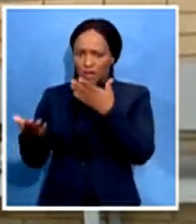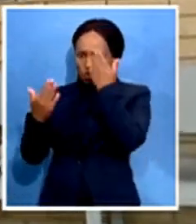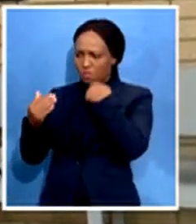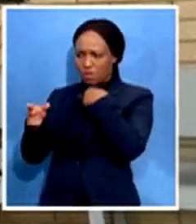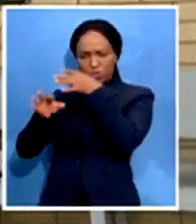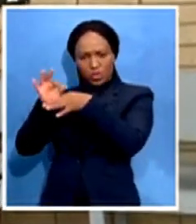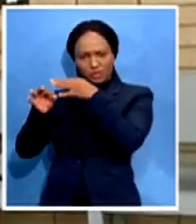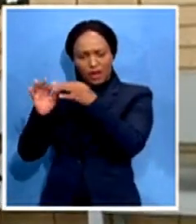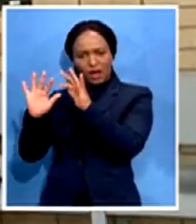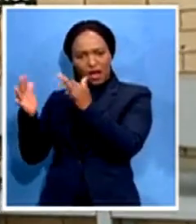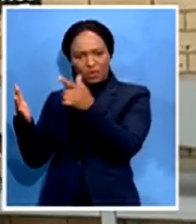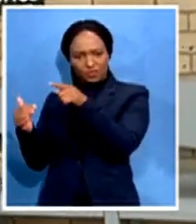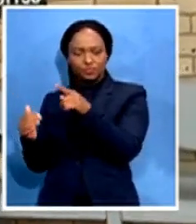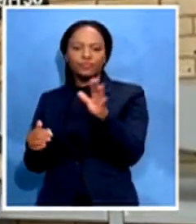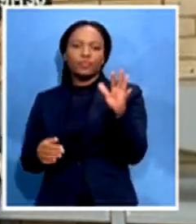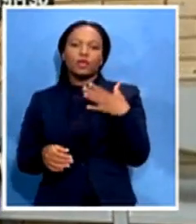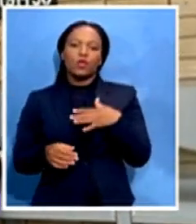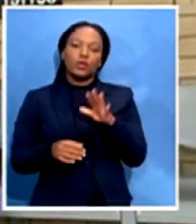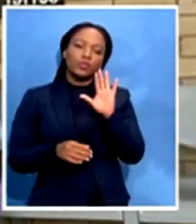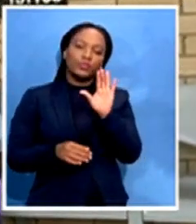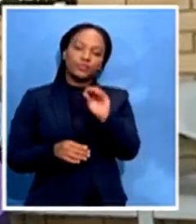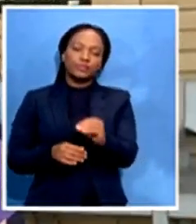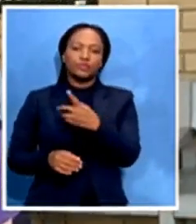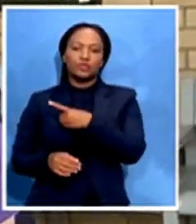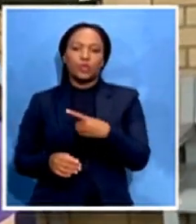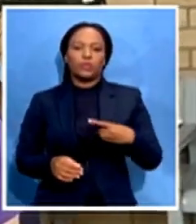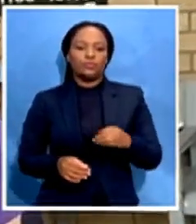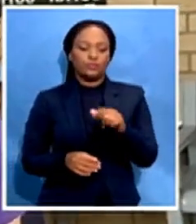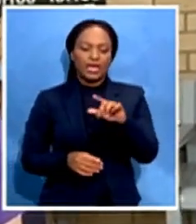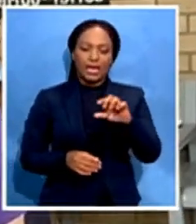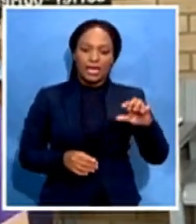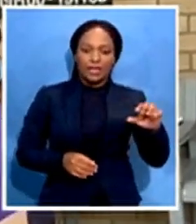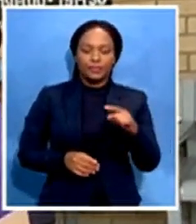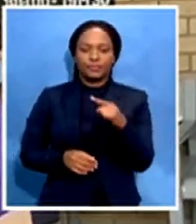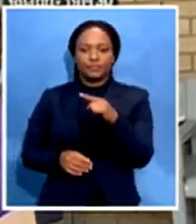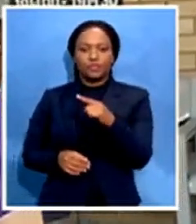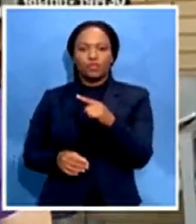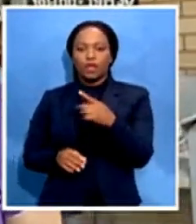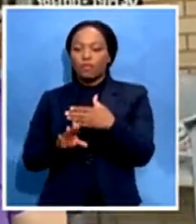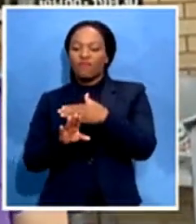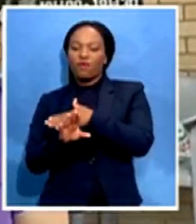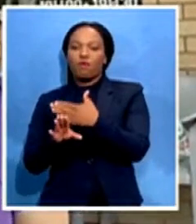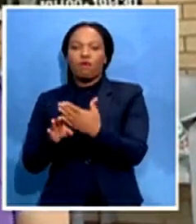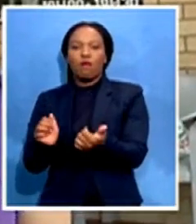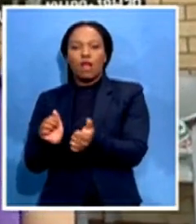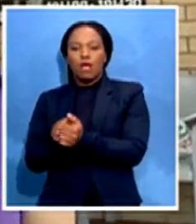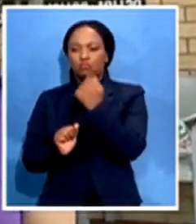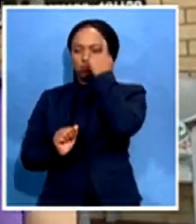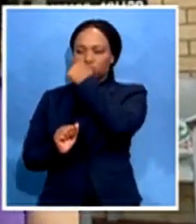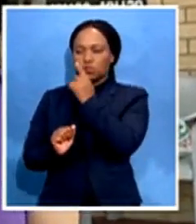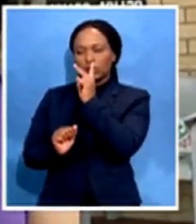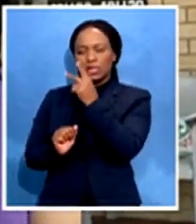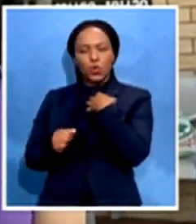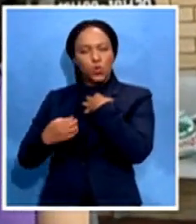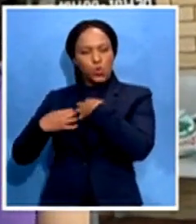know, when I spoke to your colleagues earlier, visibly emotional, because I mean it's a big thing for the entire